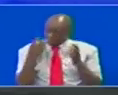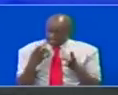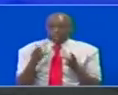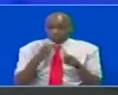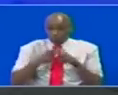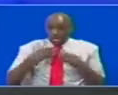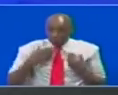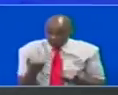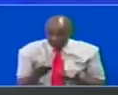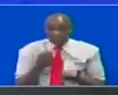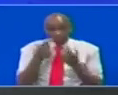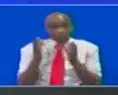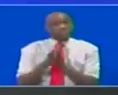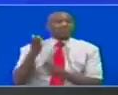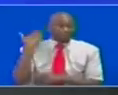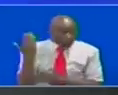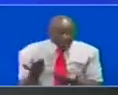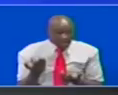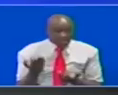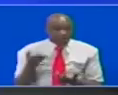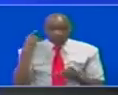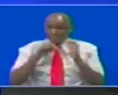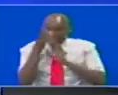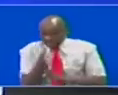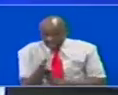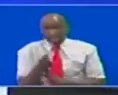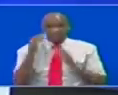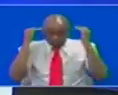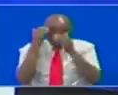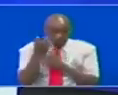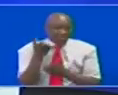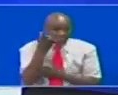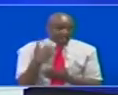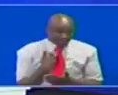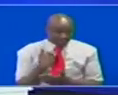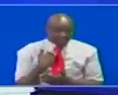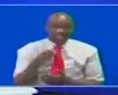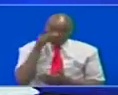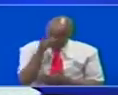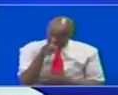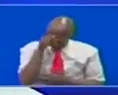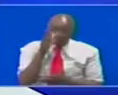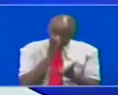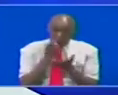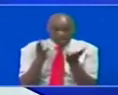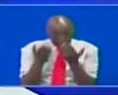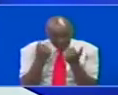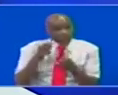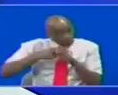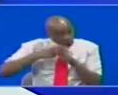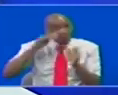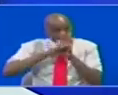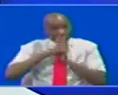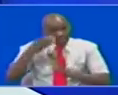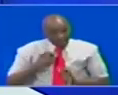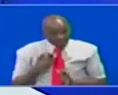soon, speaking to former Minister Modi Awori. Well, that is definitely coming soon. And I can tell